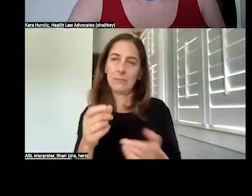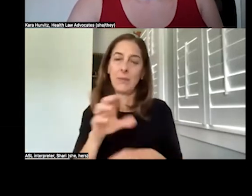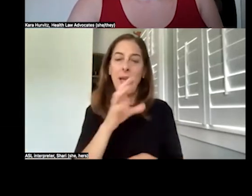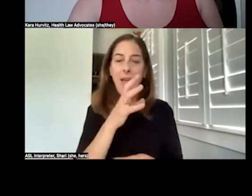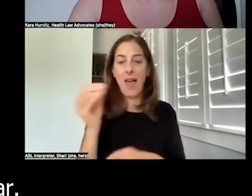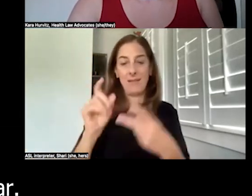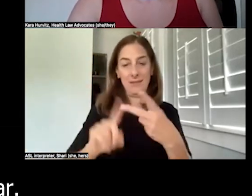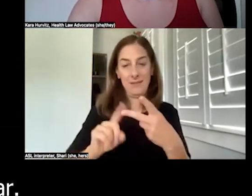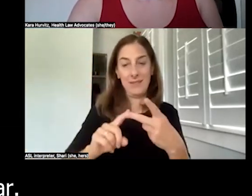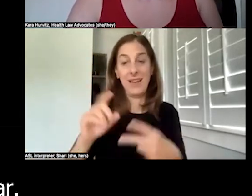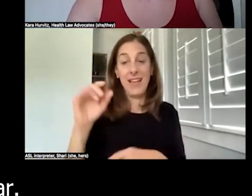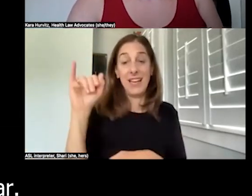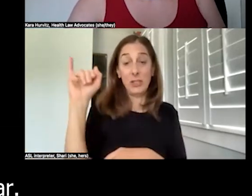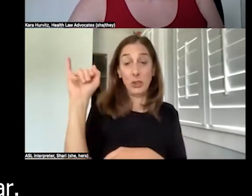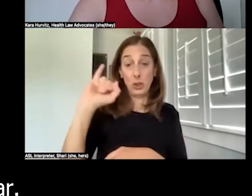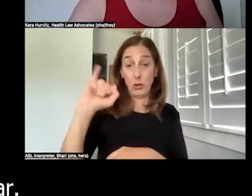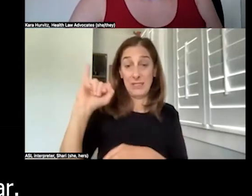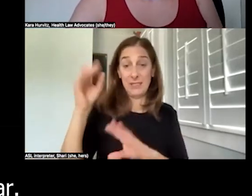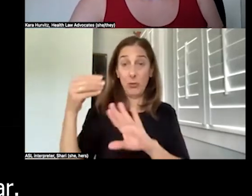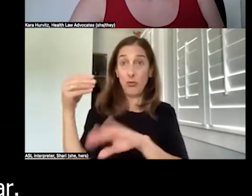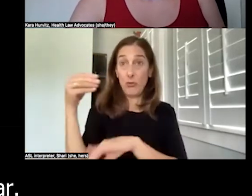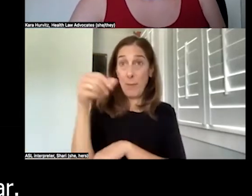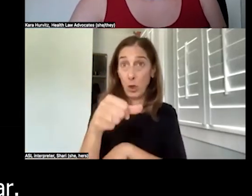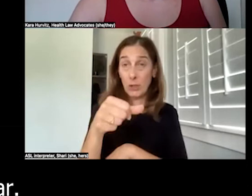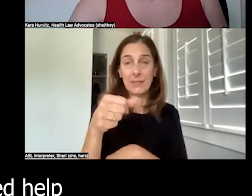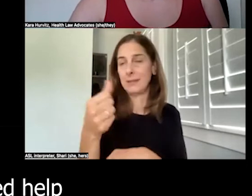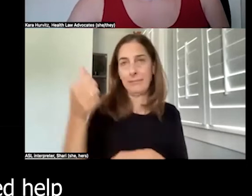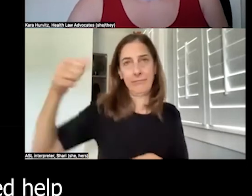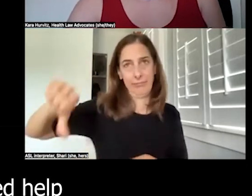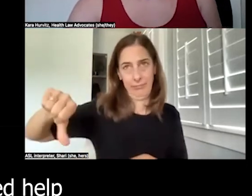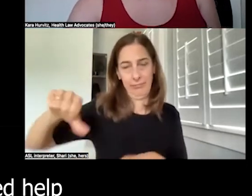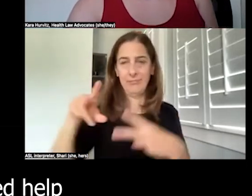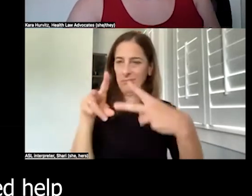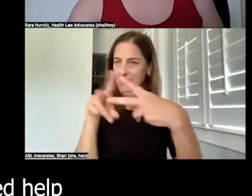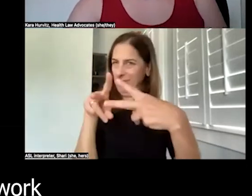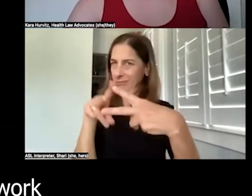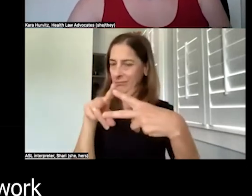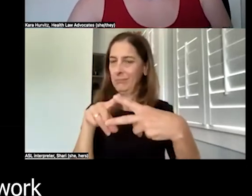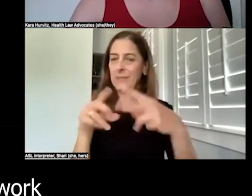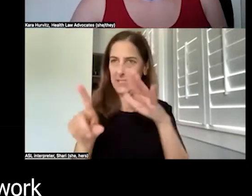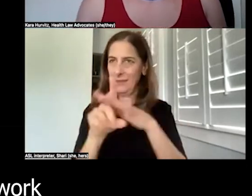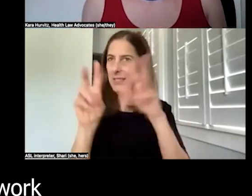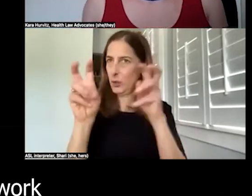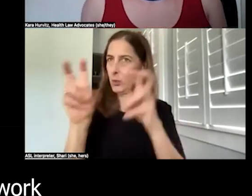insurance. Those are the 2 we see most often by far. And then folks may also need help with accessing out-of-network